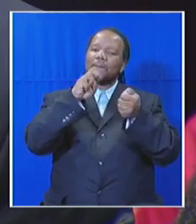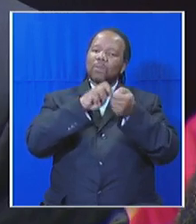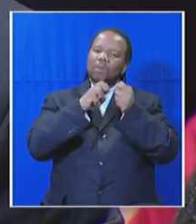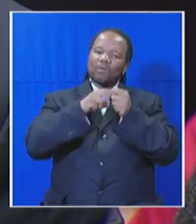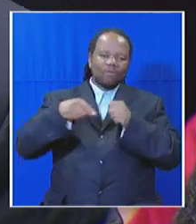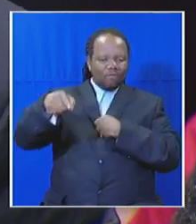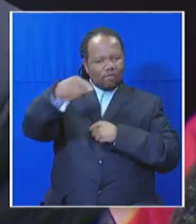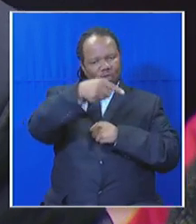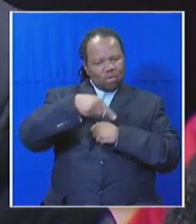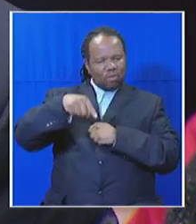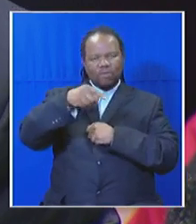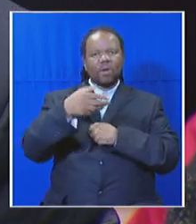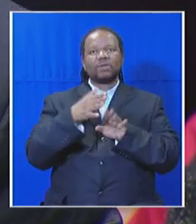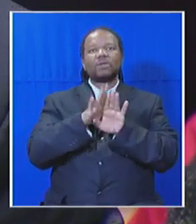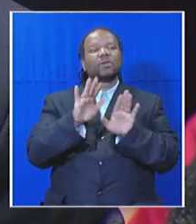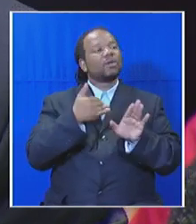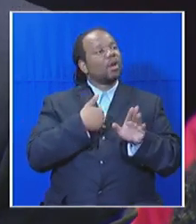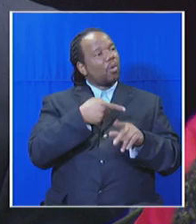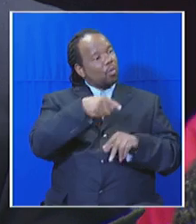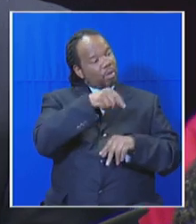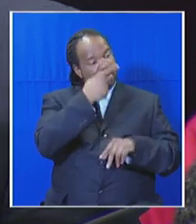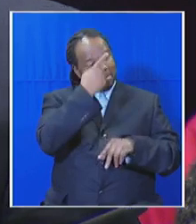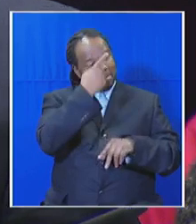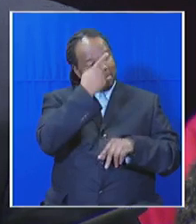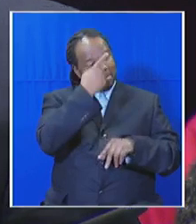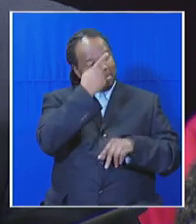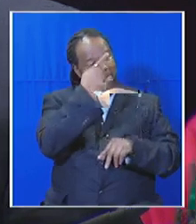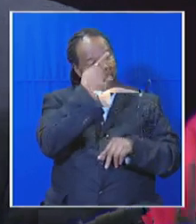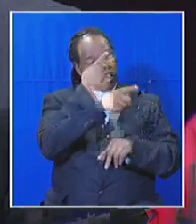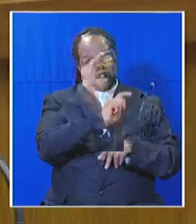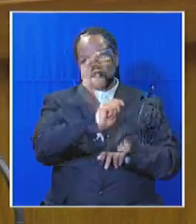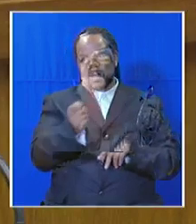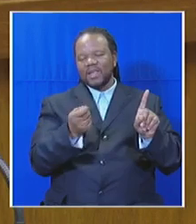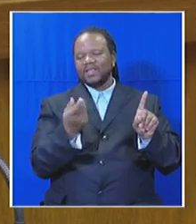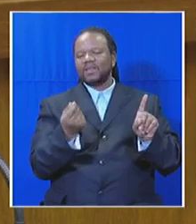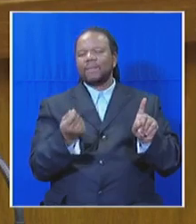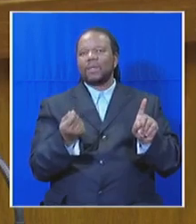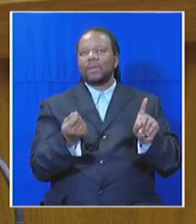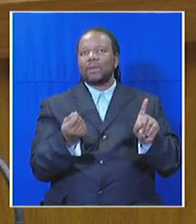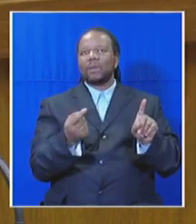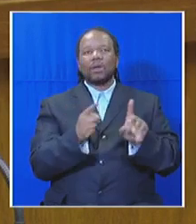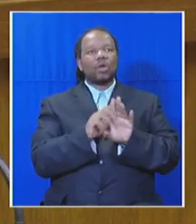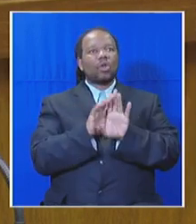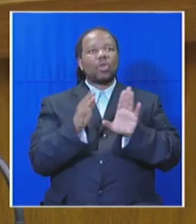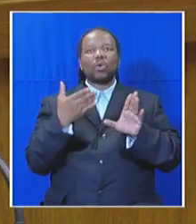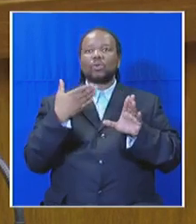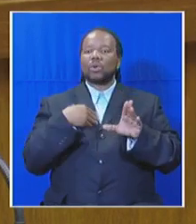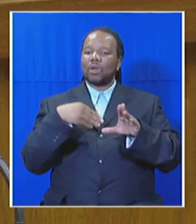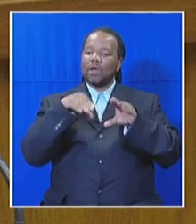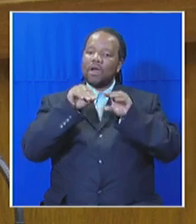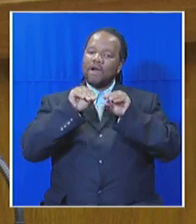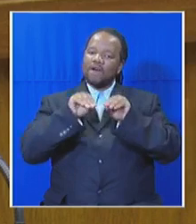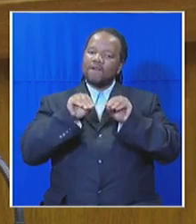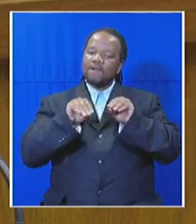believe strongly that you must pay something. So tell me about video games of Ntleko. I